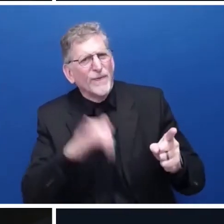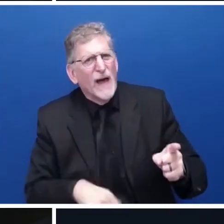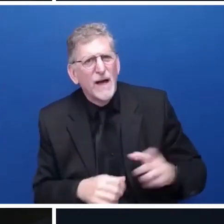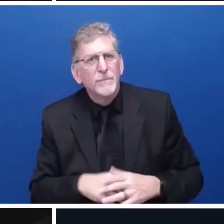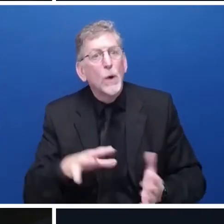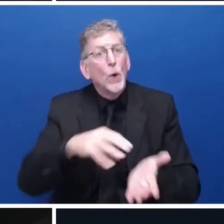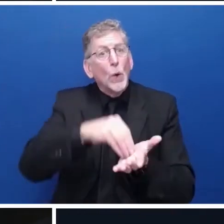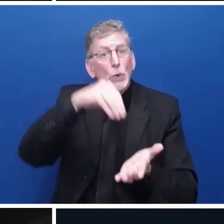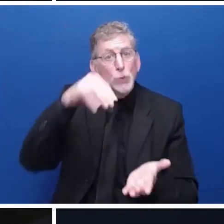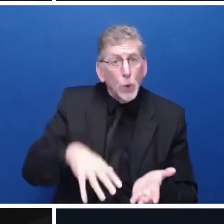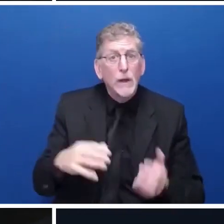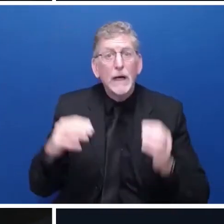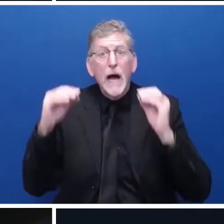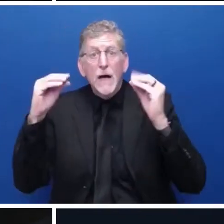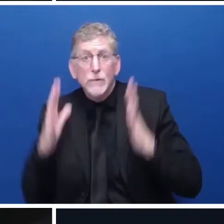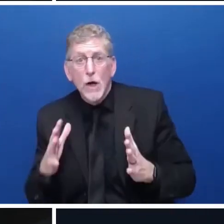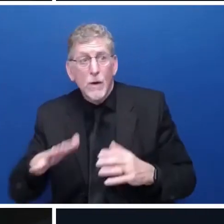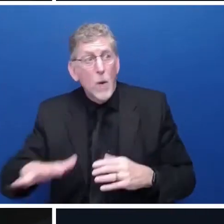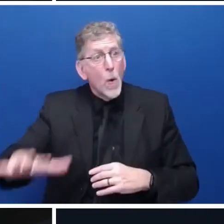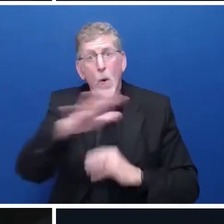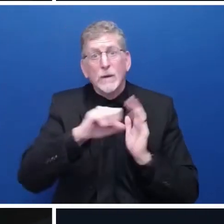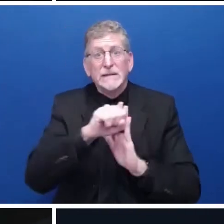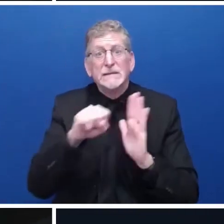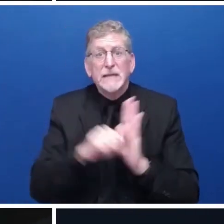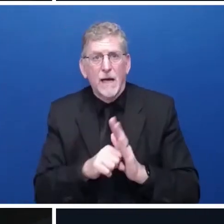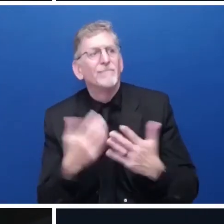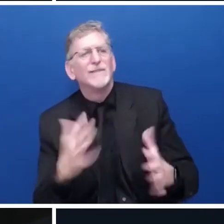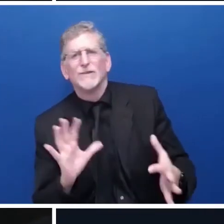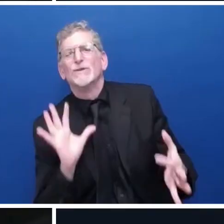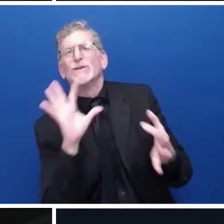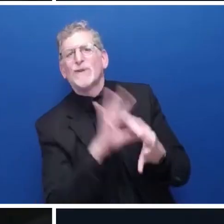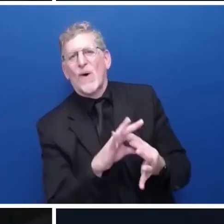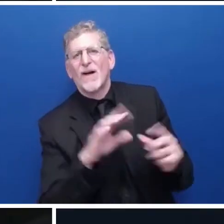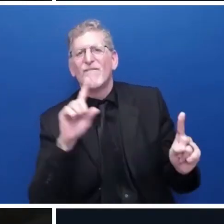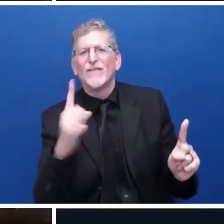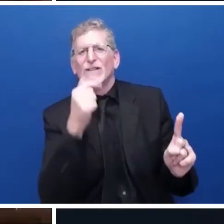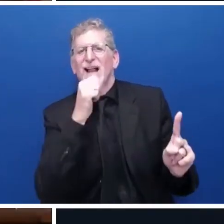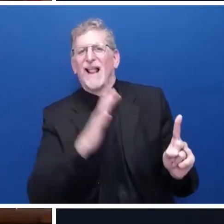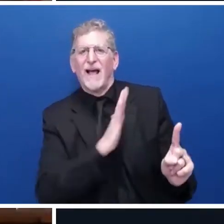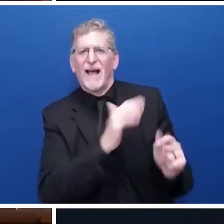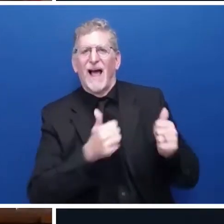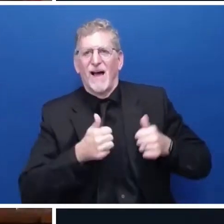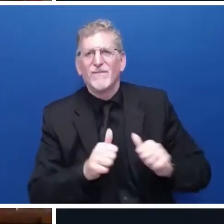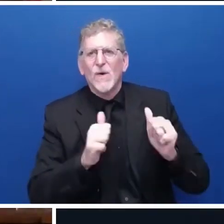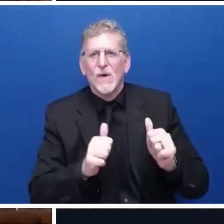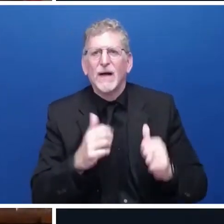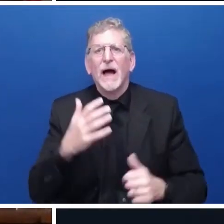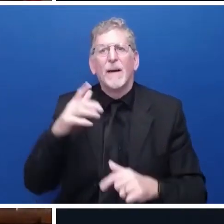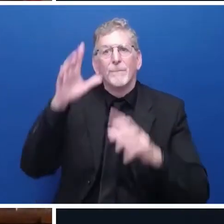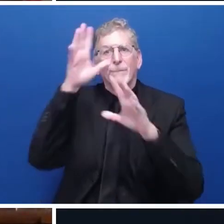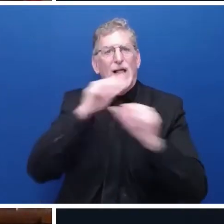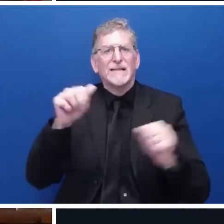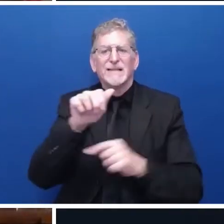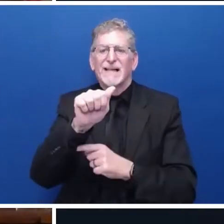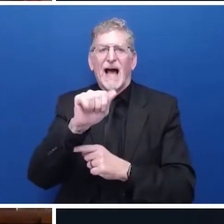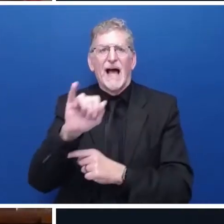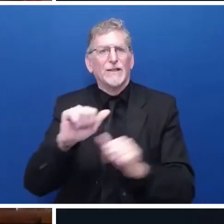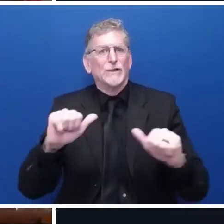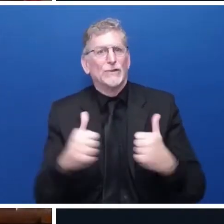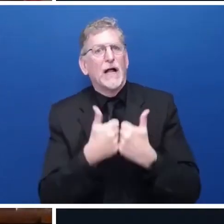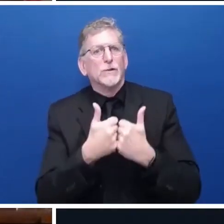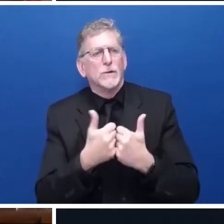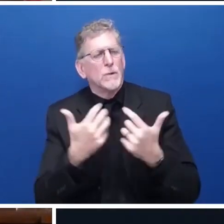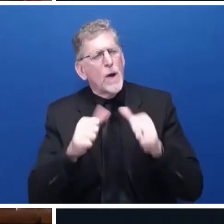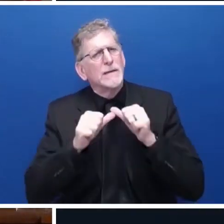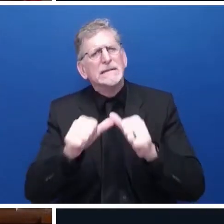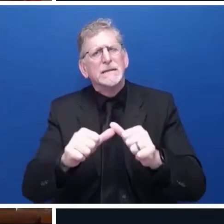Lady's efforts in the presidential AI challenge, keeping America's next generation positioned to succeed and